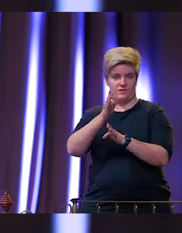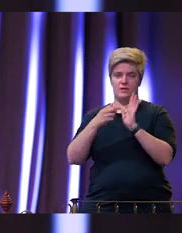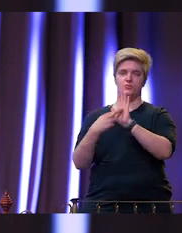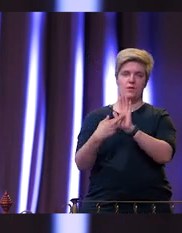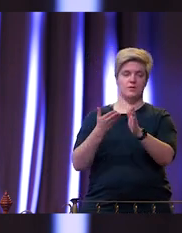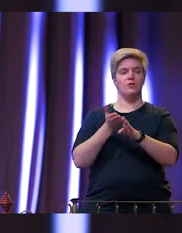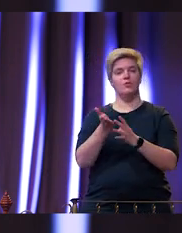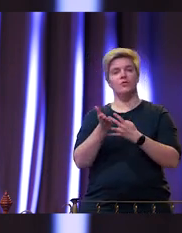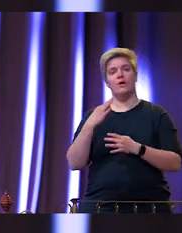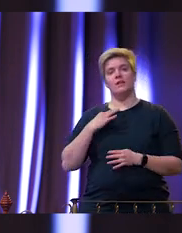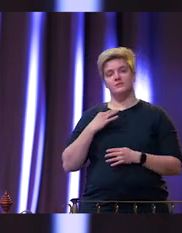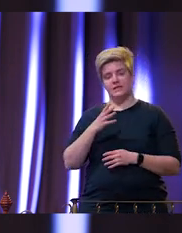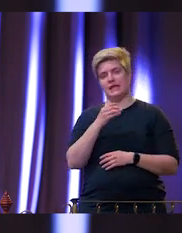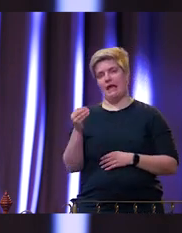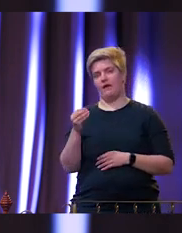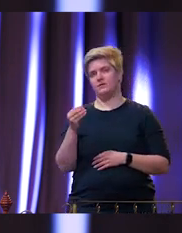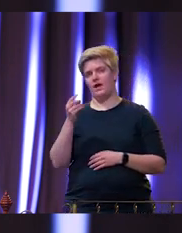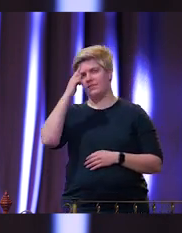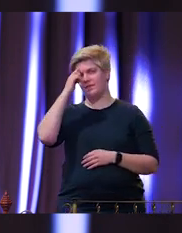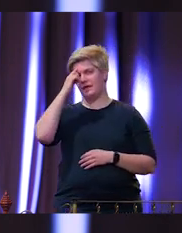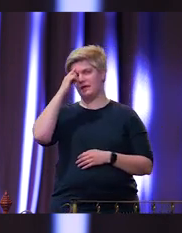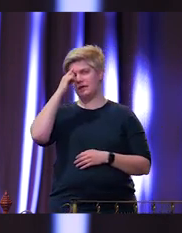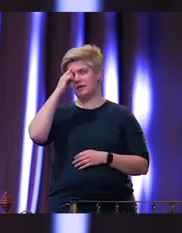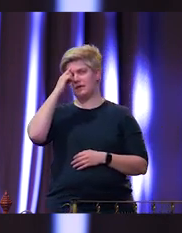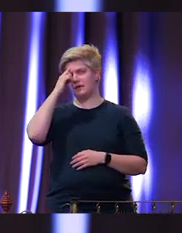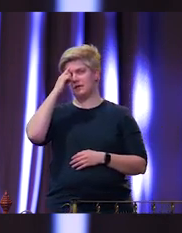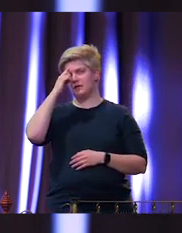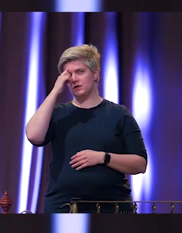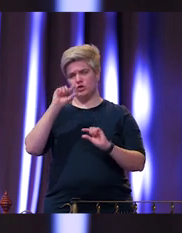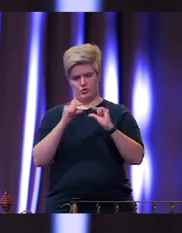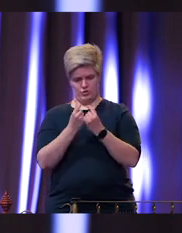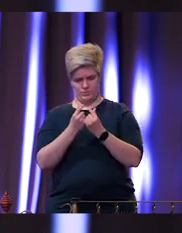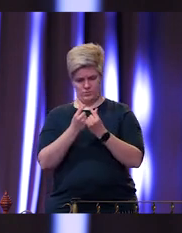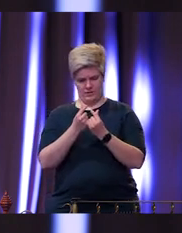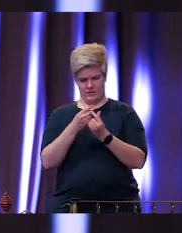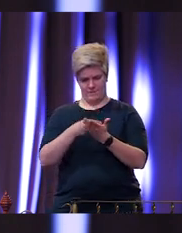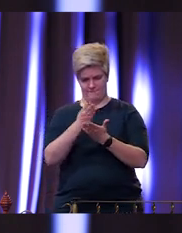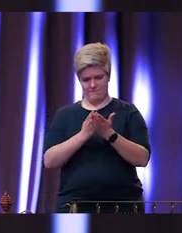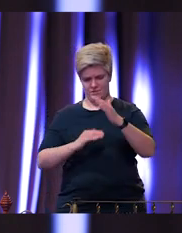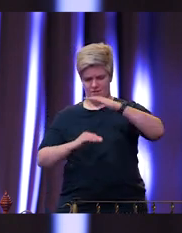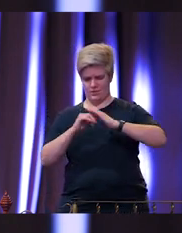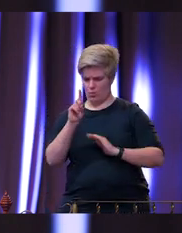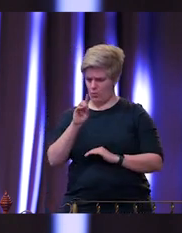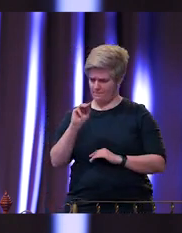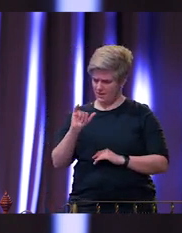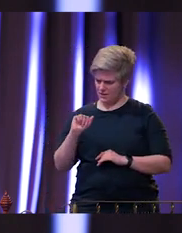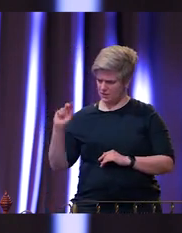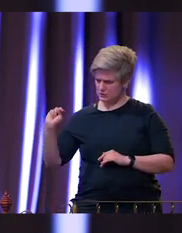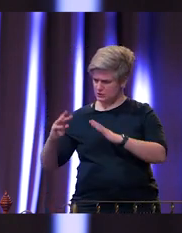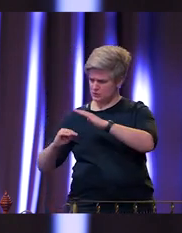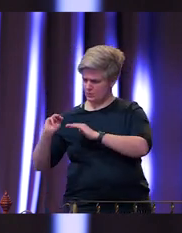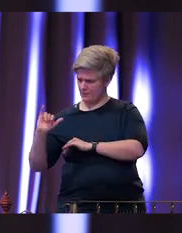eligibility. And I think it's groups with budgets, is it up to 1 million or up to 2 million? Maybe it's 2 million. We have to have a